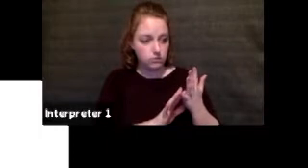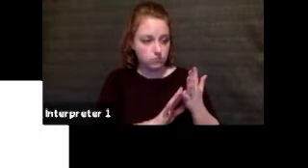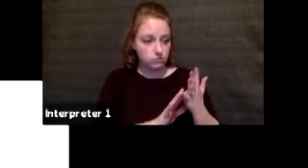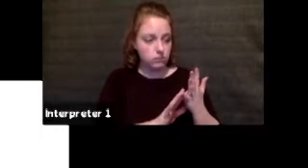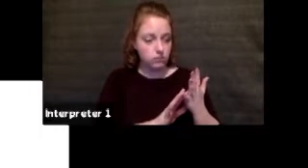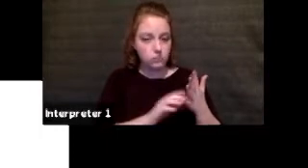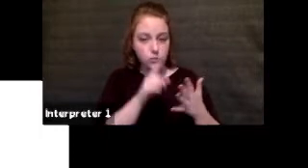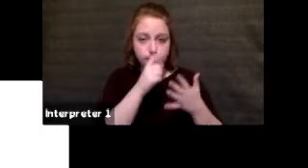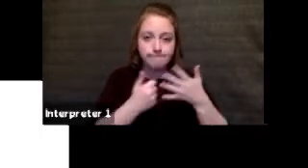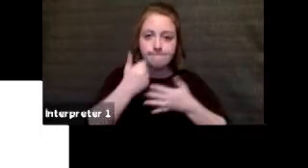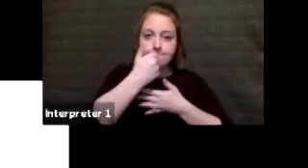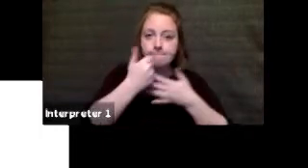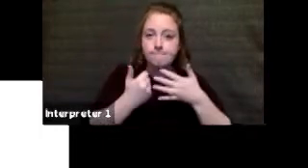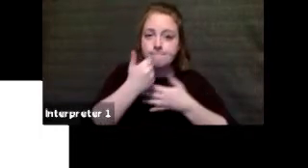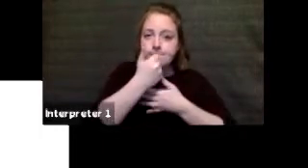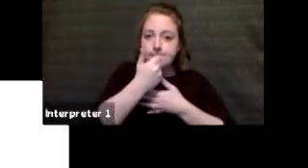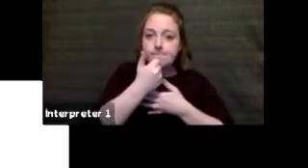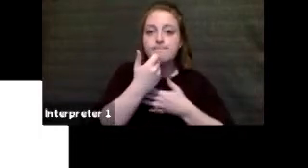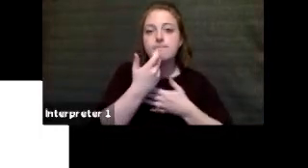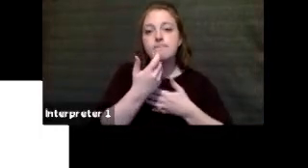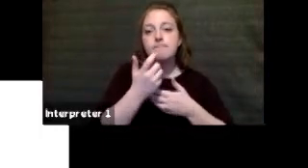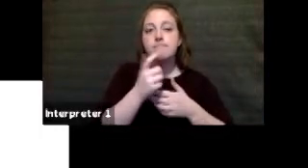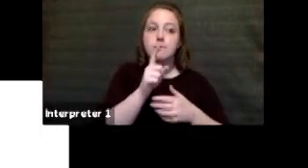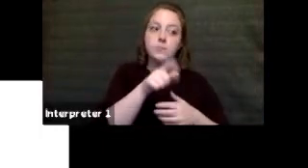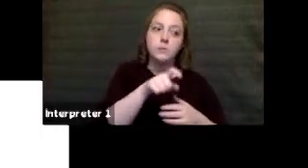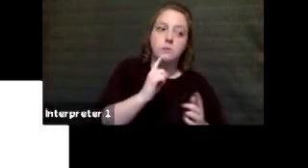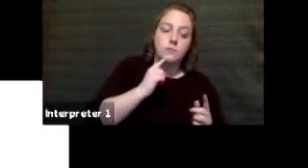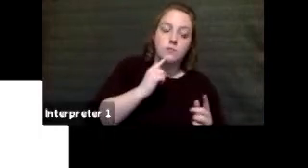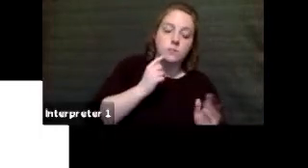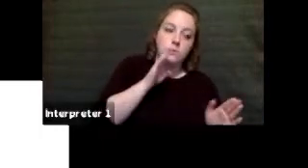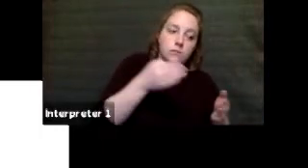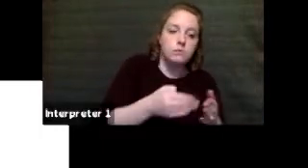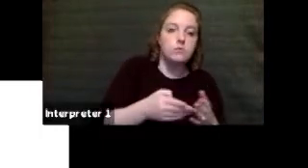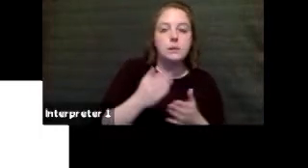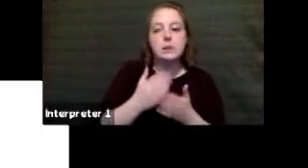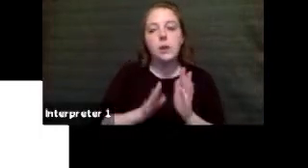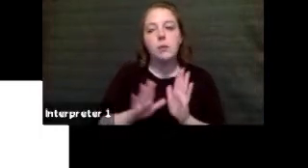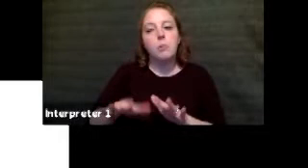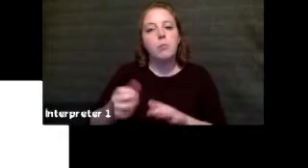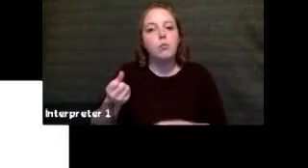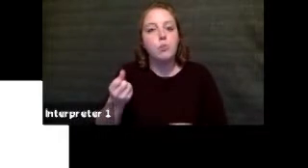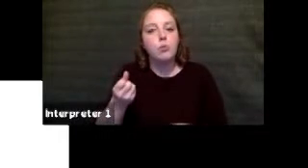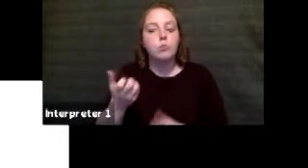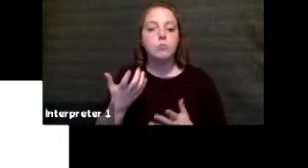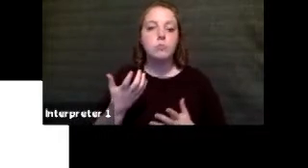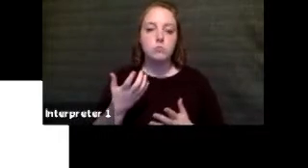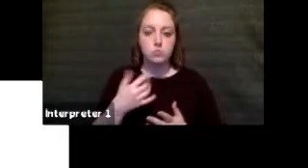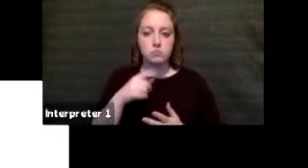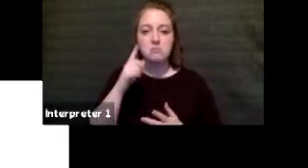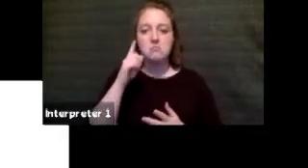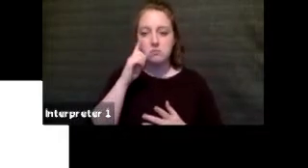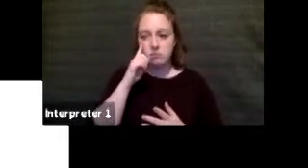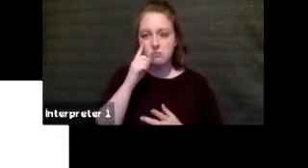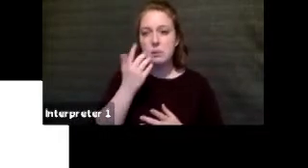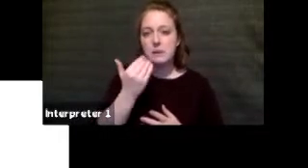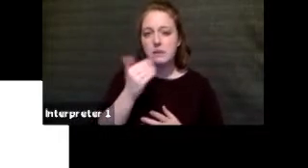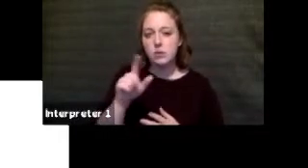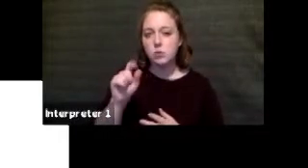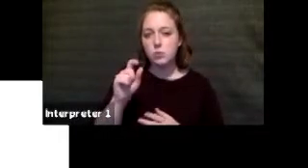needs and the lesser needs. So I would say it's probably been between 15 and 20 years.